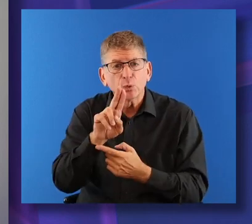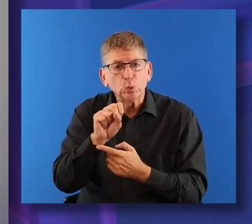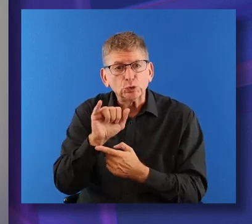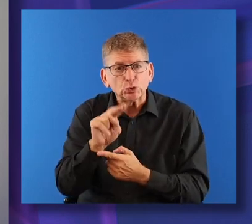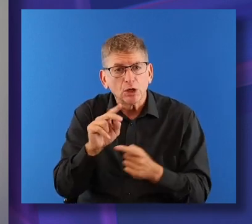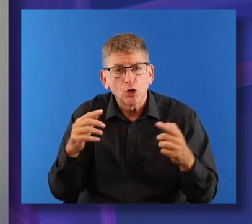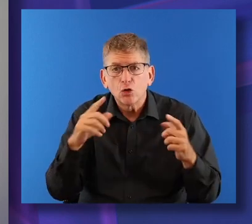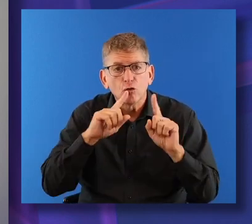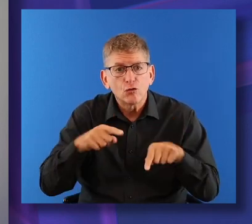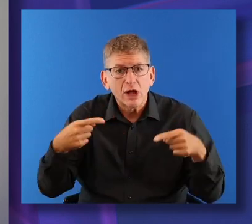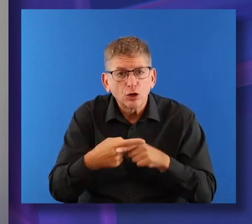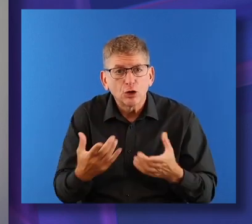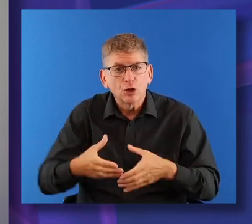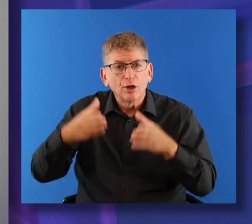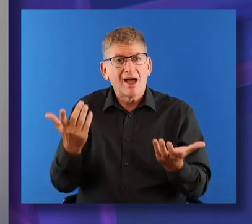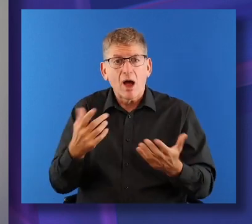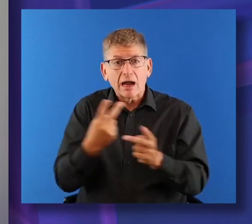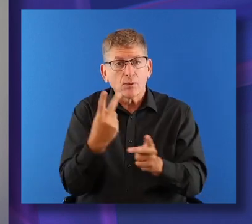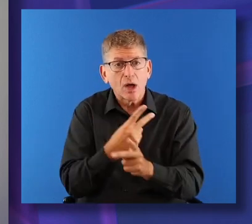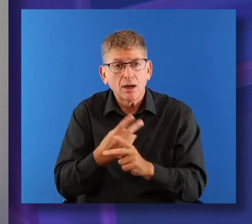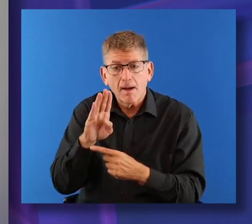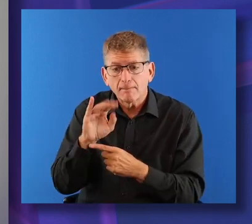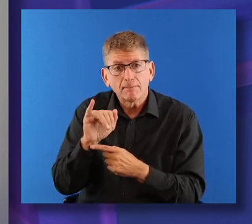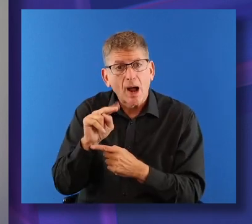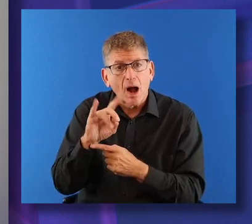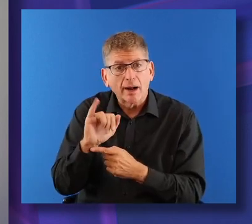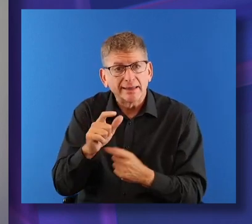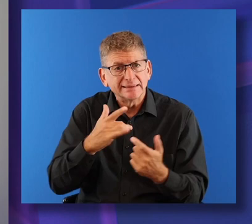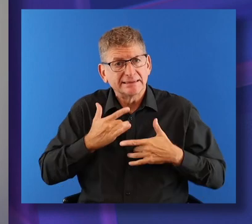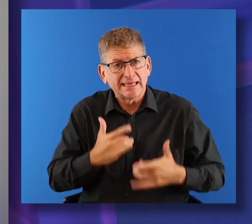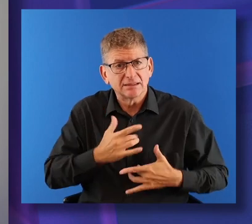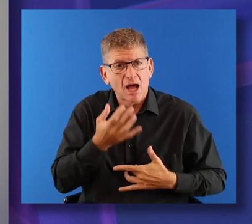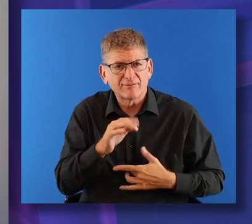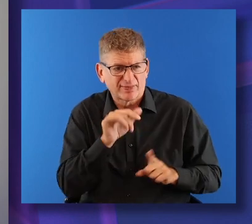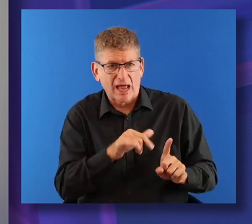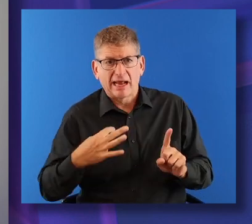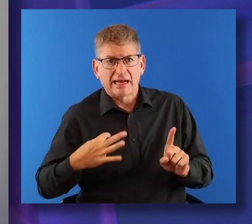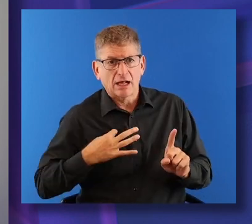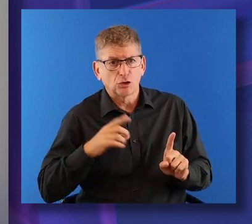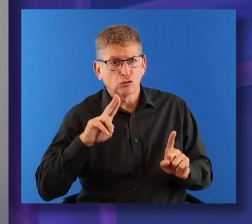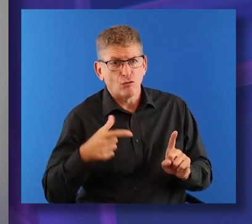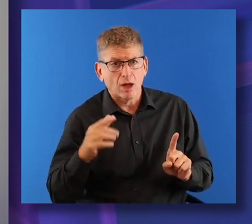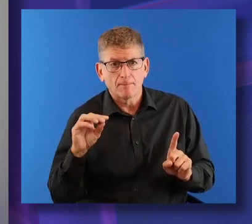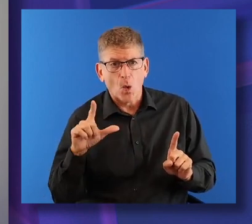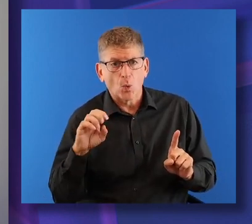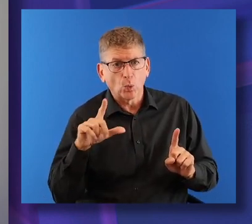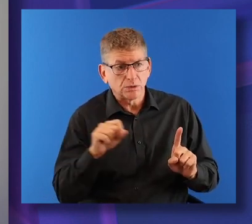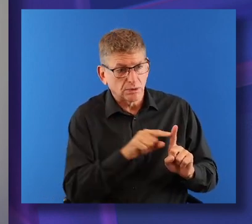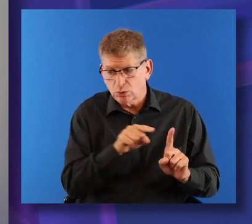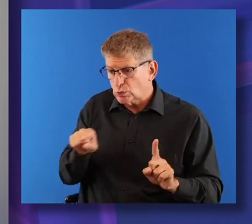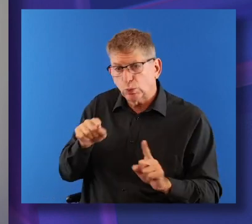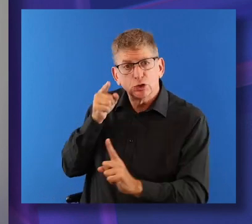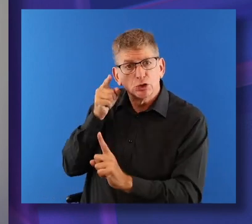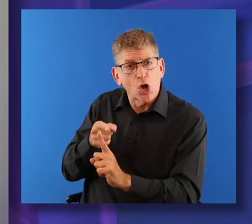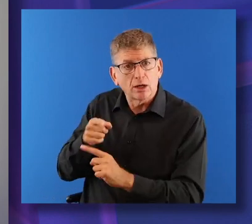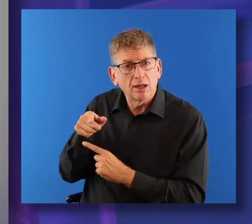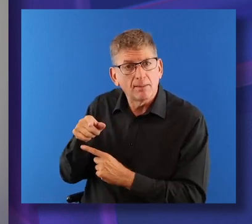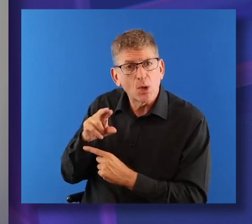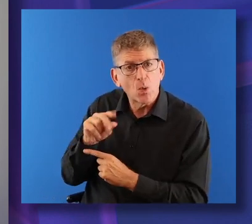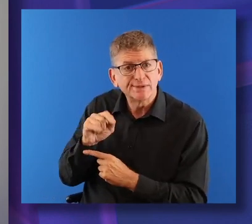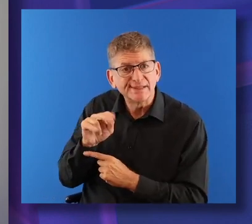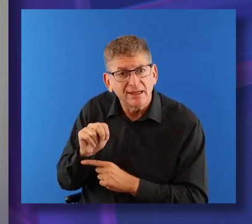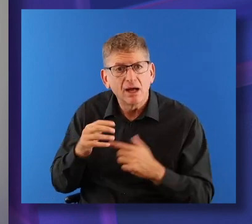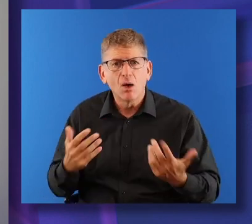computationally extremely expensive. For example, it can take months of computation on a supercomputer to simulate the dynamics